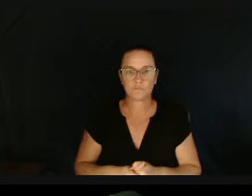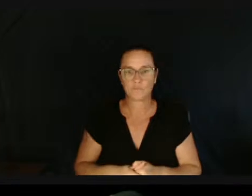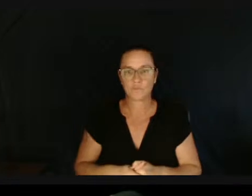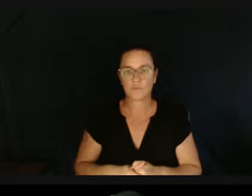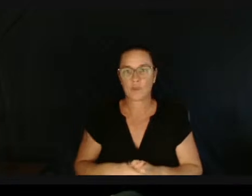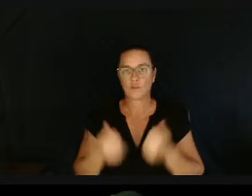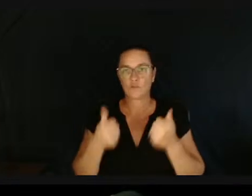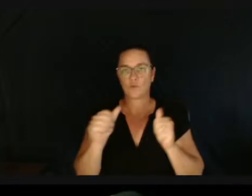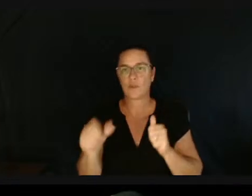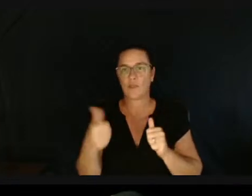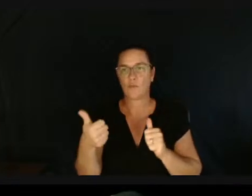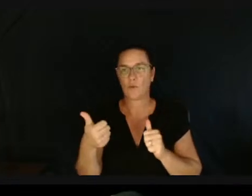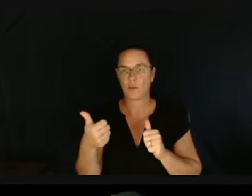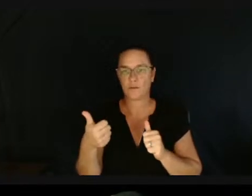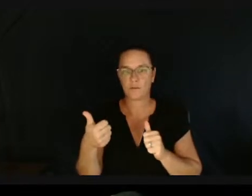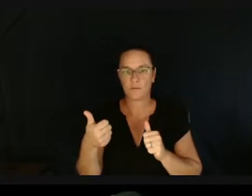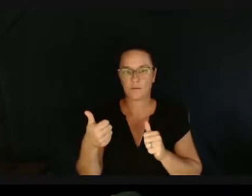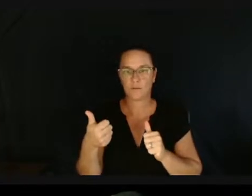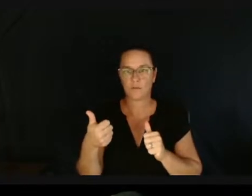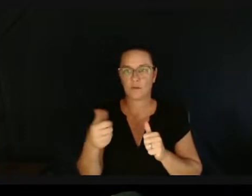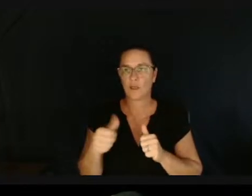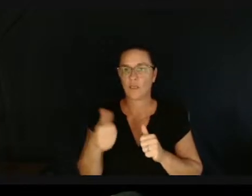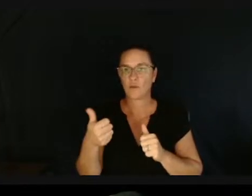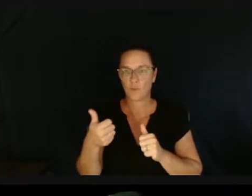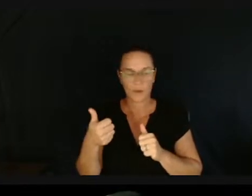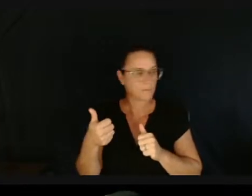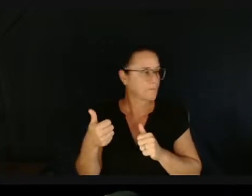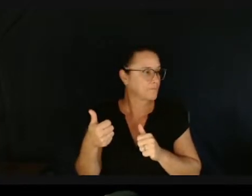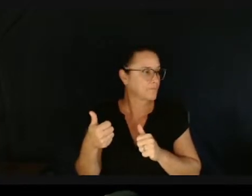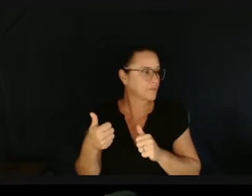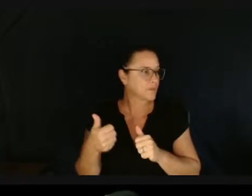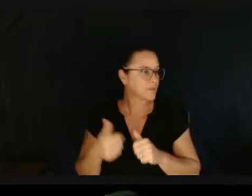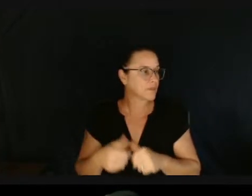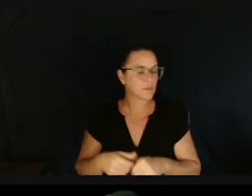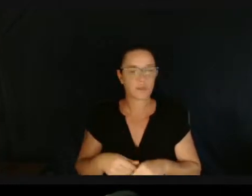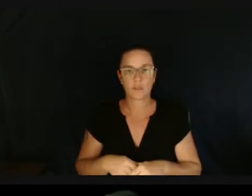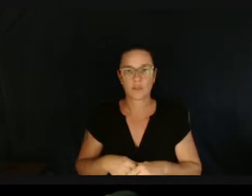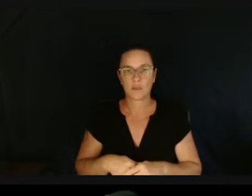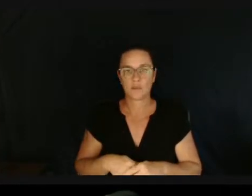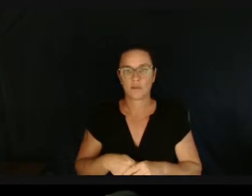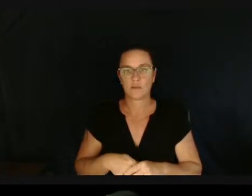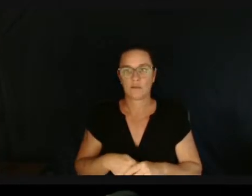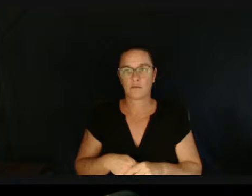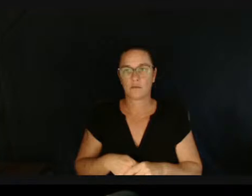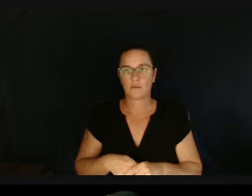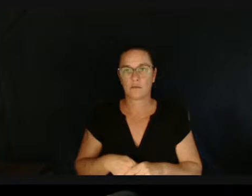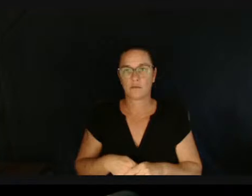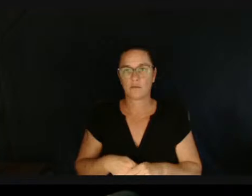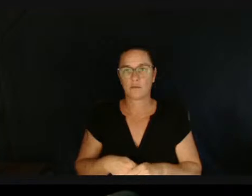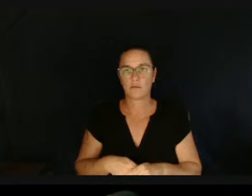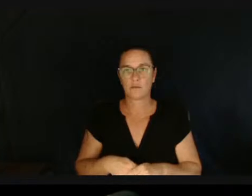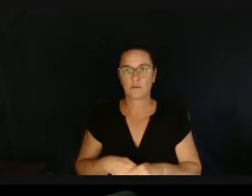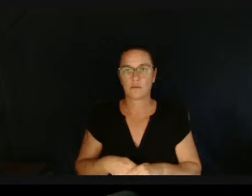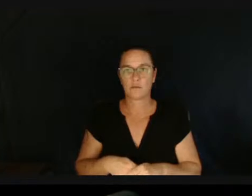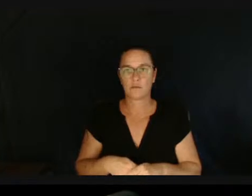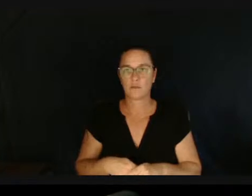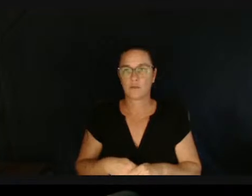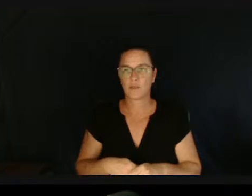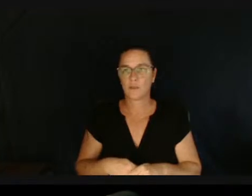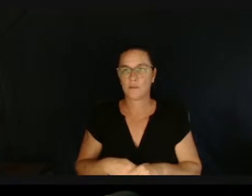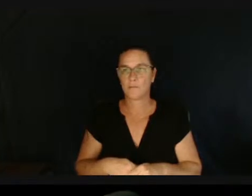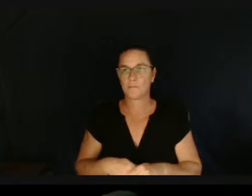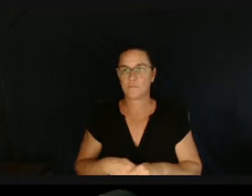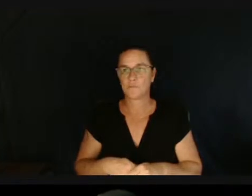another one. There's another one. See, there's some spray getting up there also, but you can see it's looking more robust here. Episode